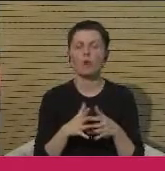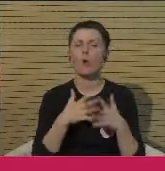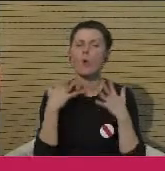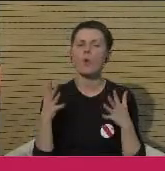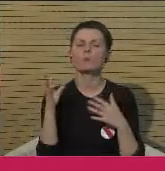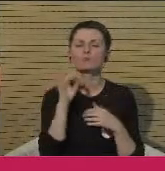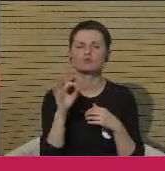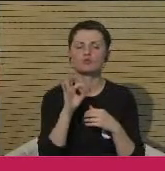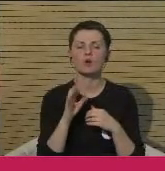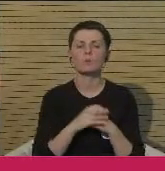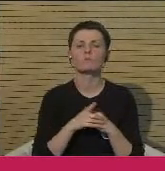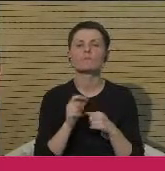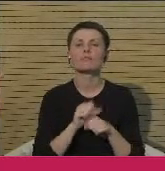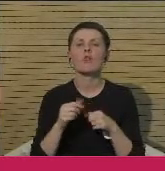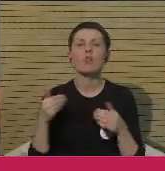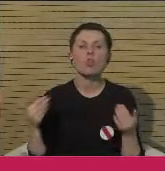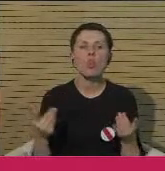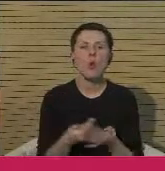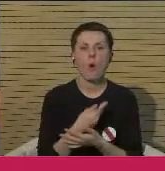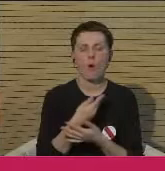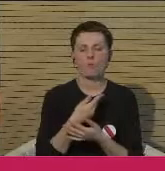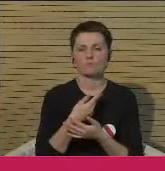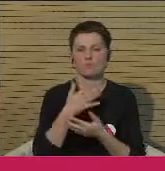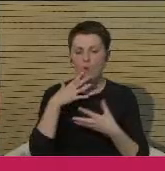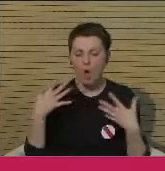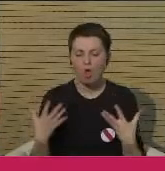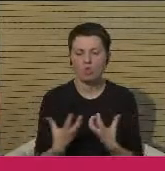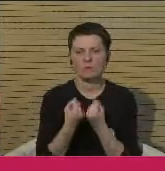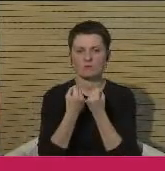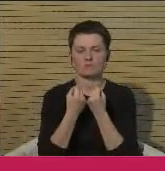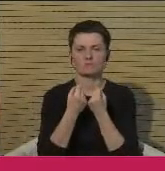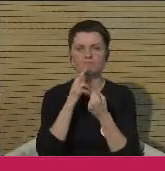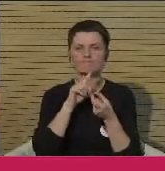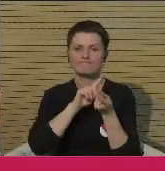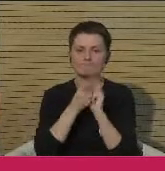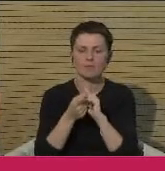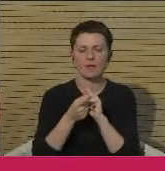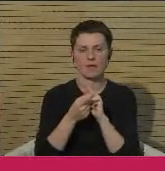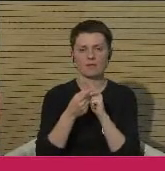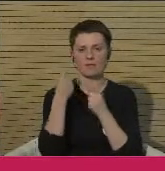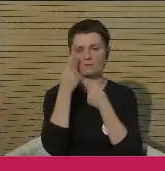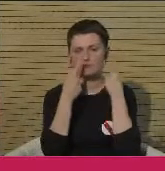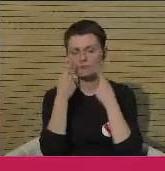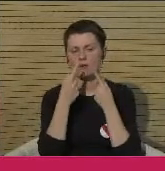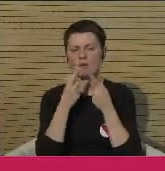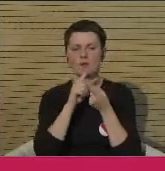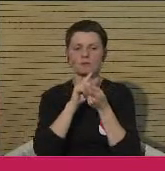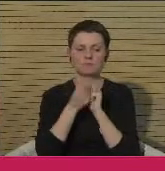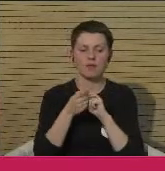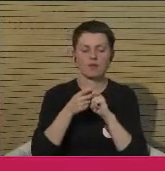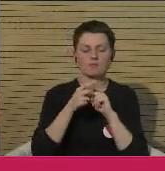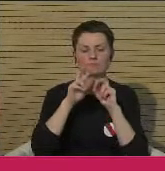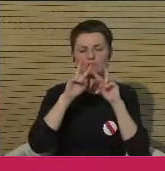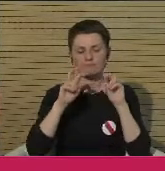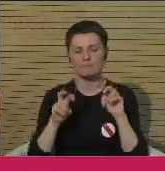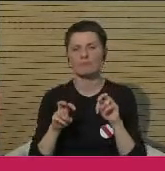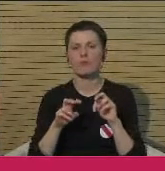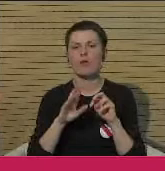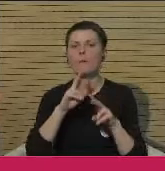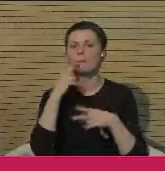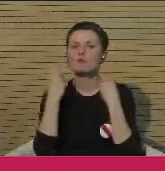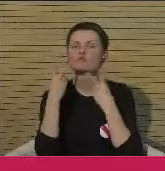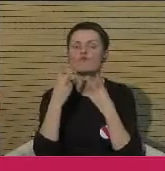do we still have time? Thank you. So this is a great chance to rediscover, redefine, to